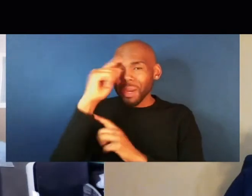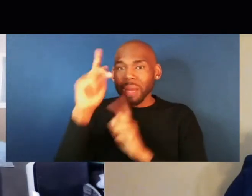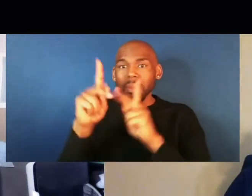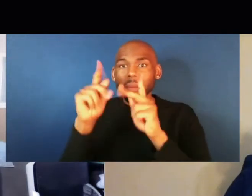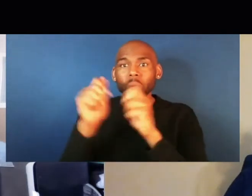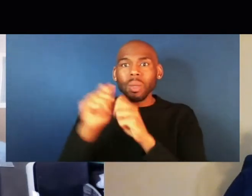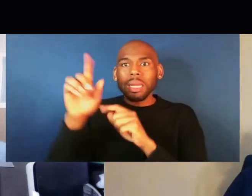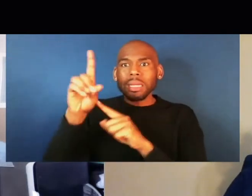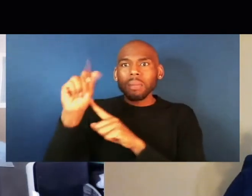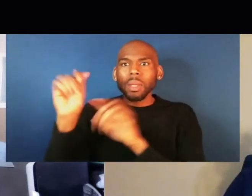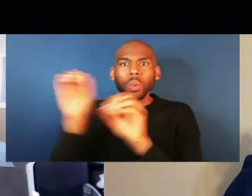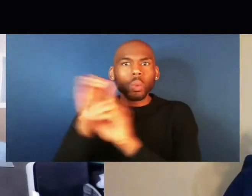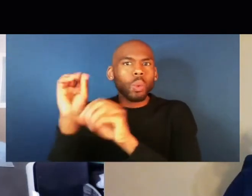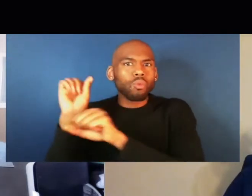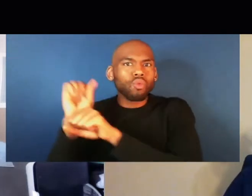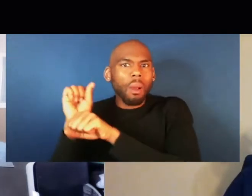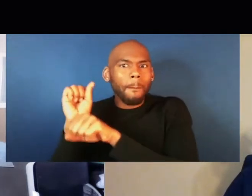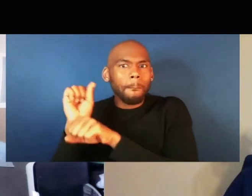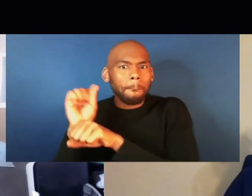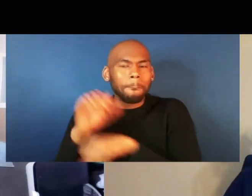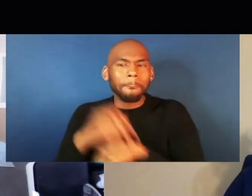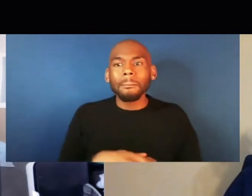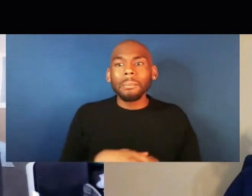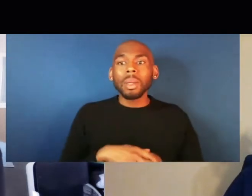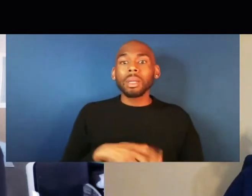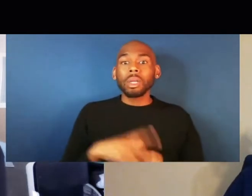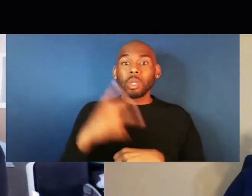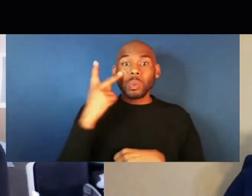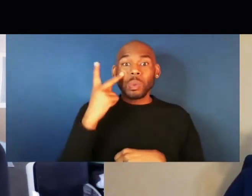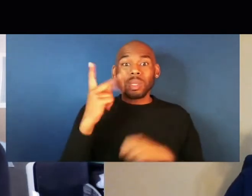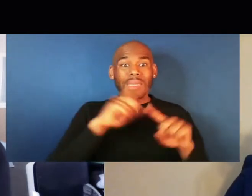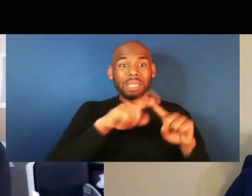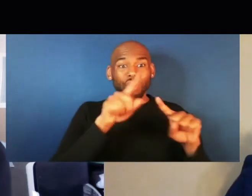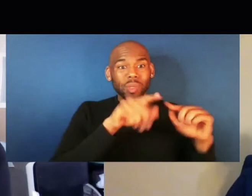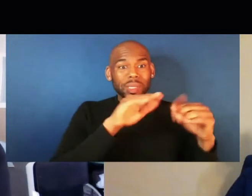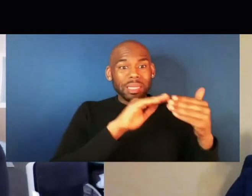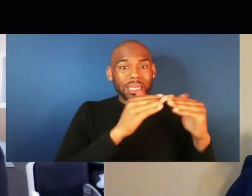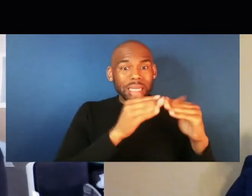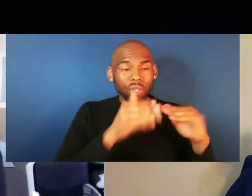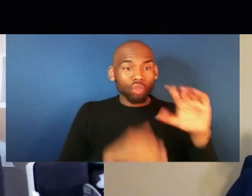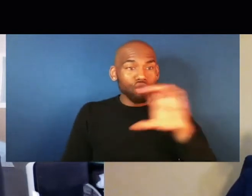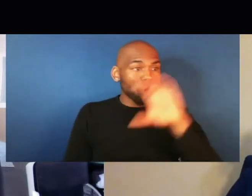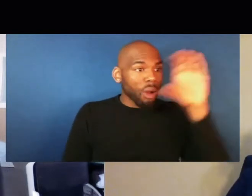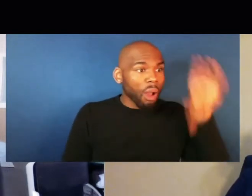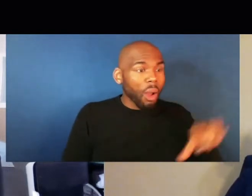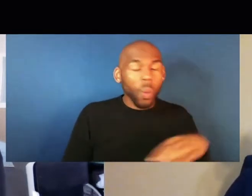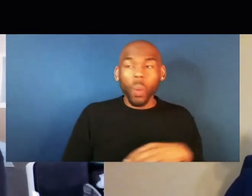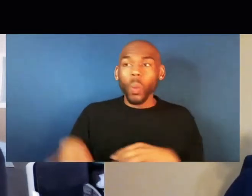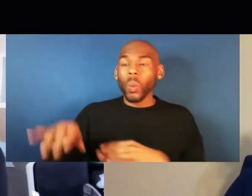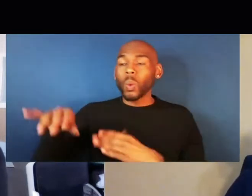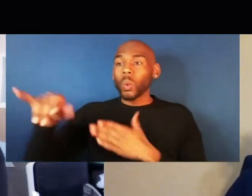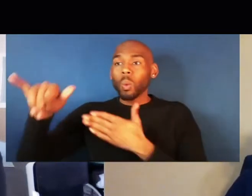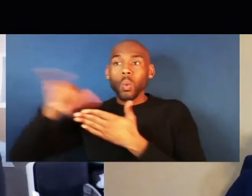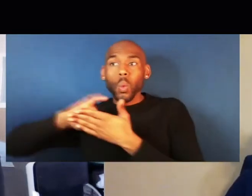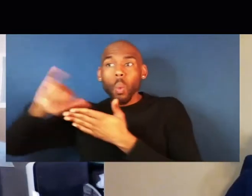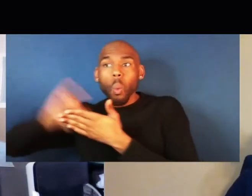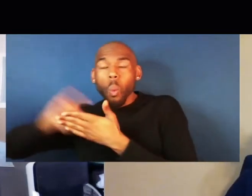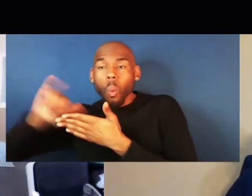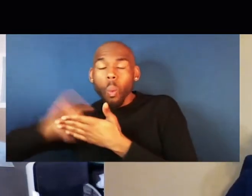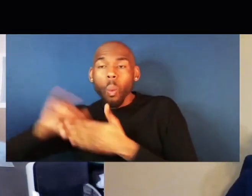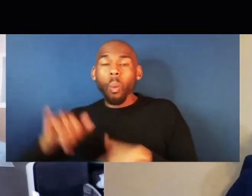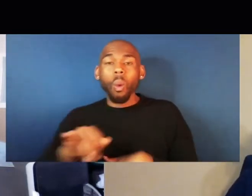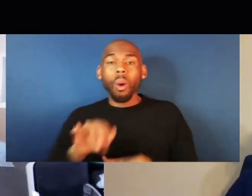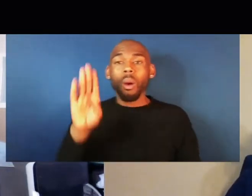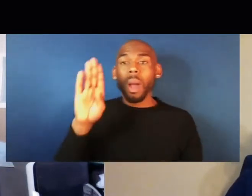you know. And with gentrification of cities from Chicago to New